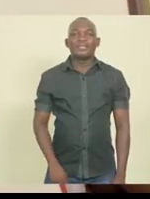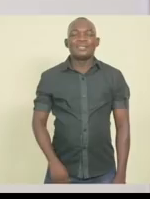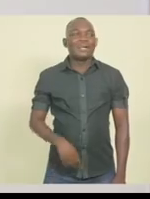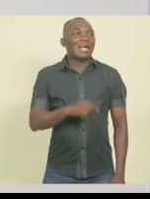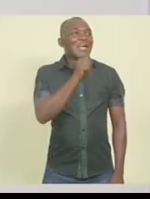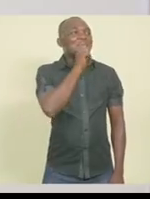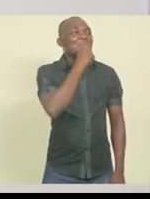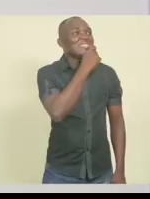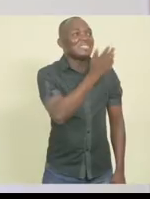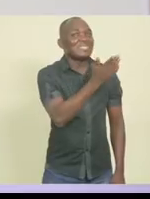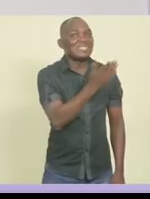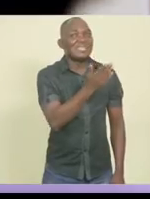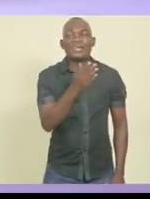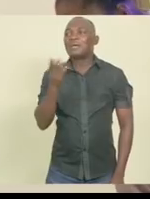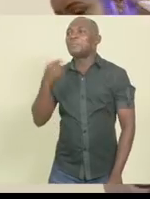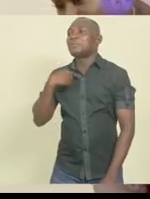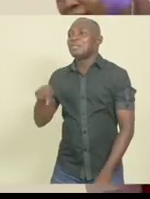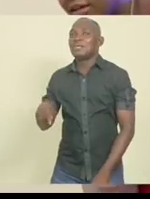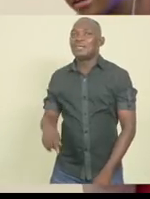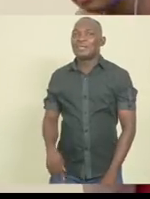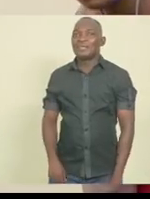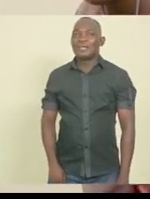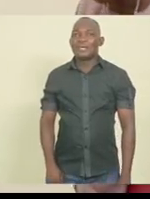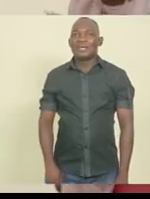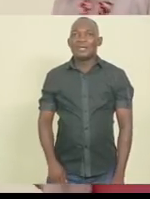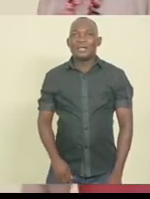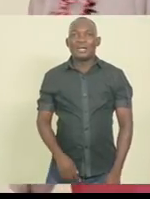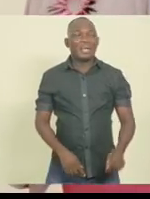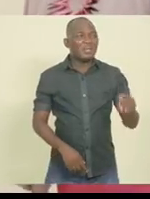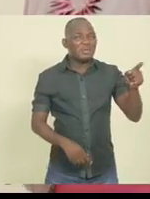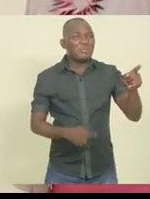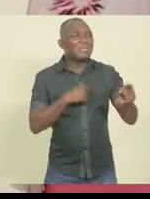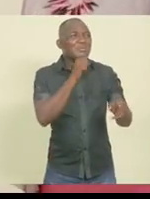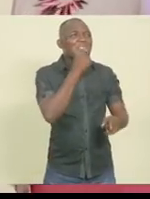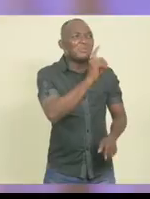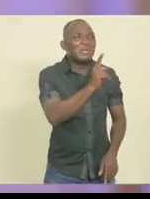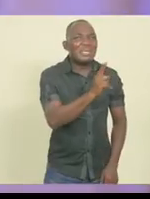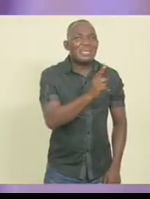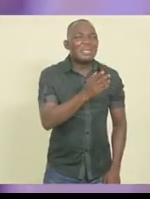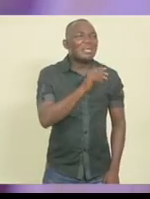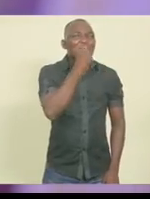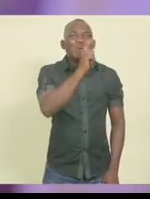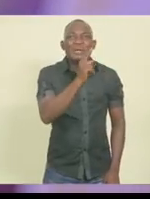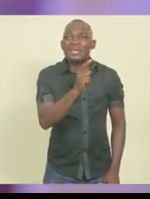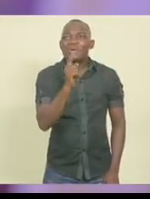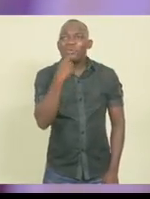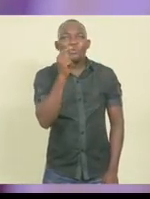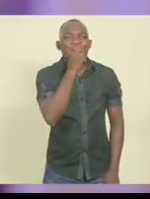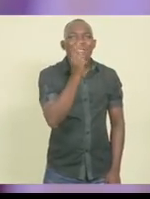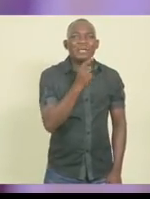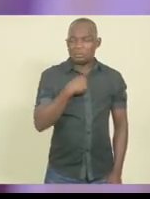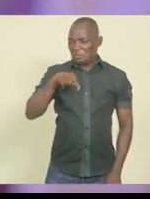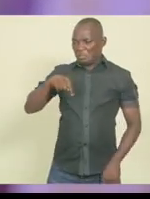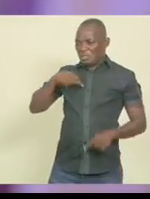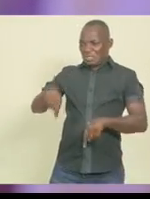Listen. Madam, I'm here. No, I'm impatient, my house help. Madam,